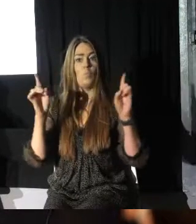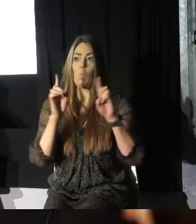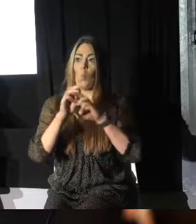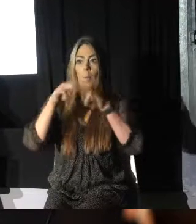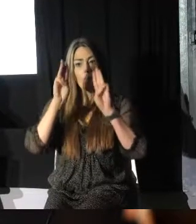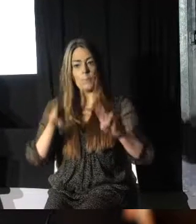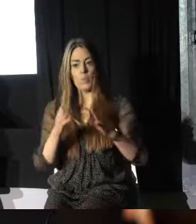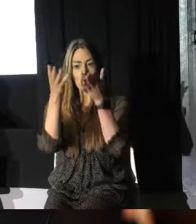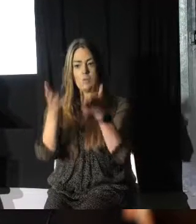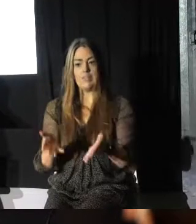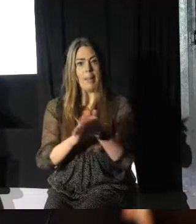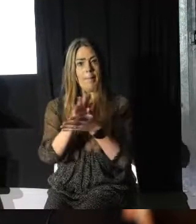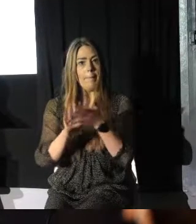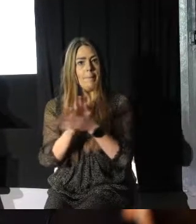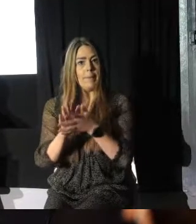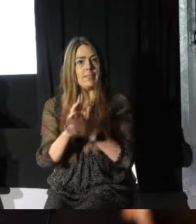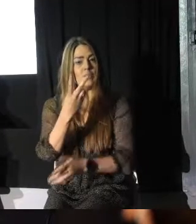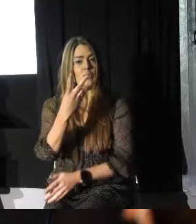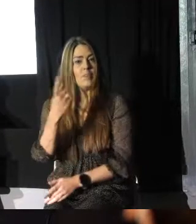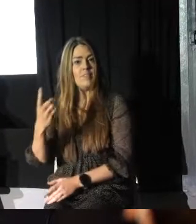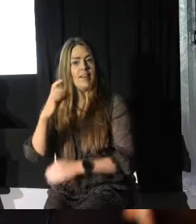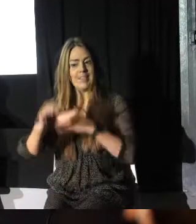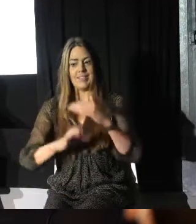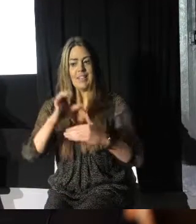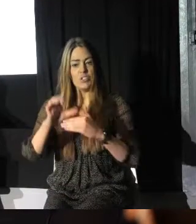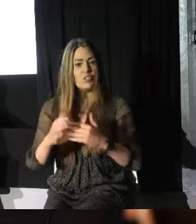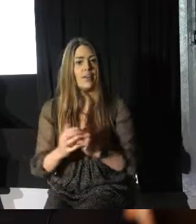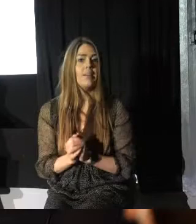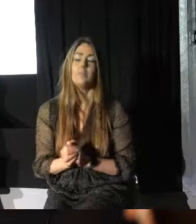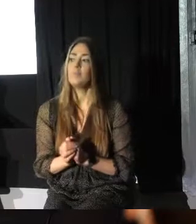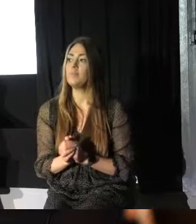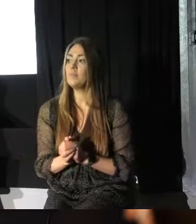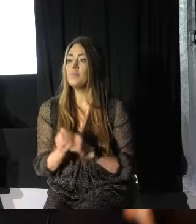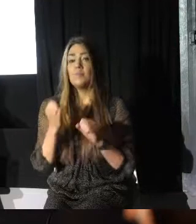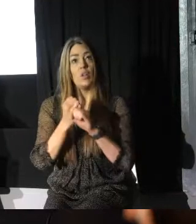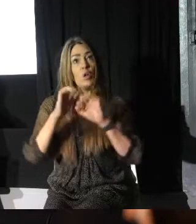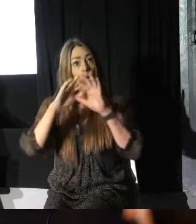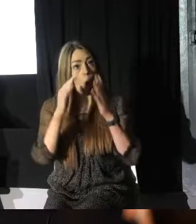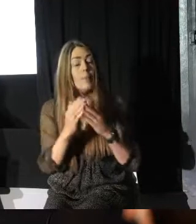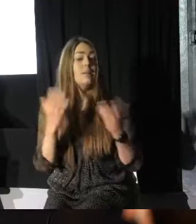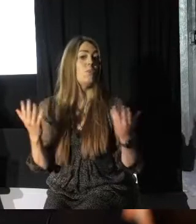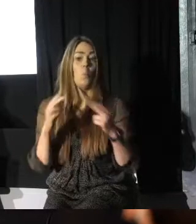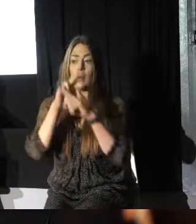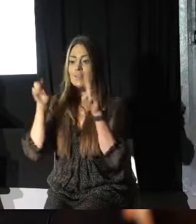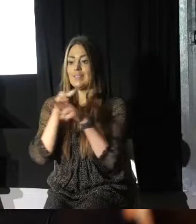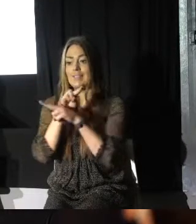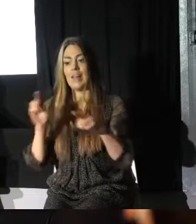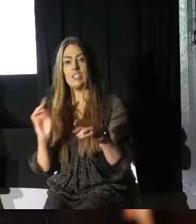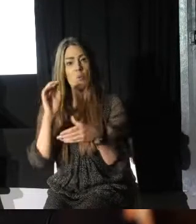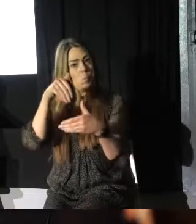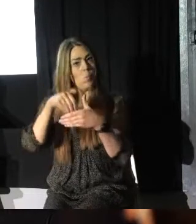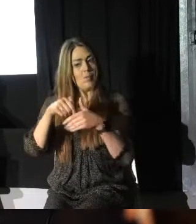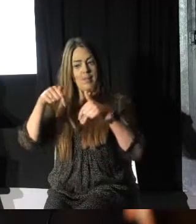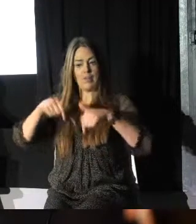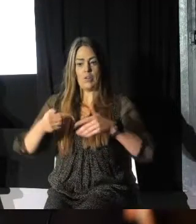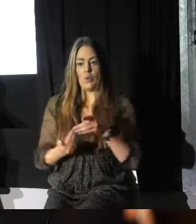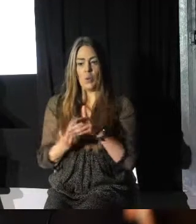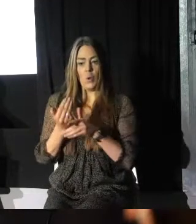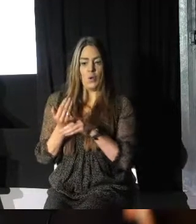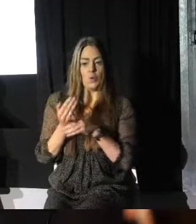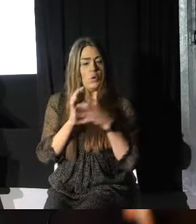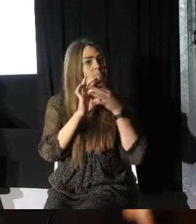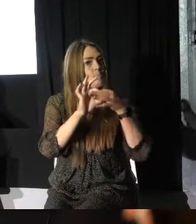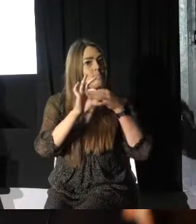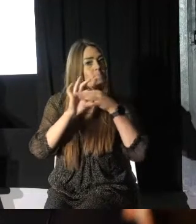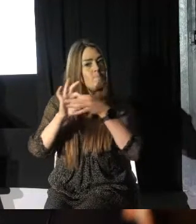is in the 21st century. And the globalism, or maybe more accurately, the internationalism that's part of this, these sort of new kinds of